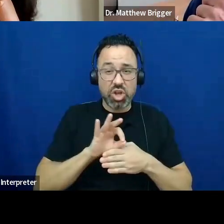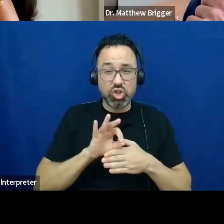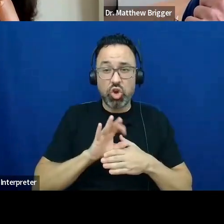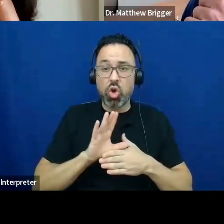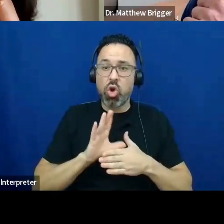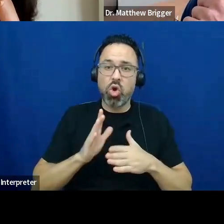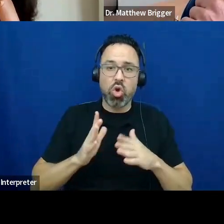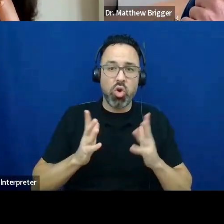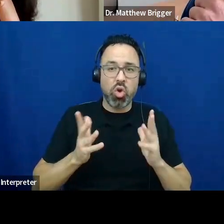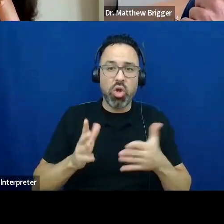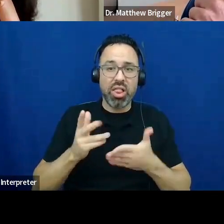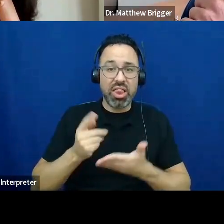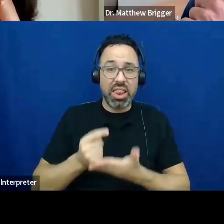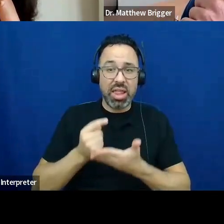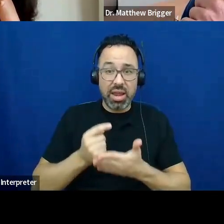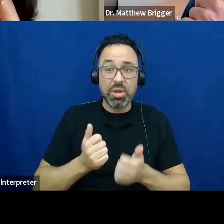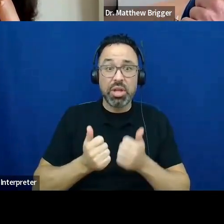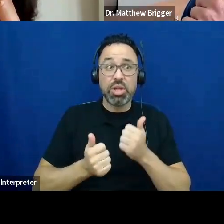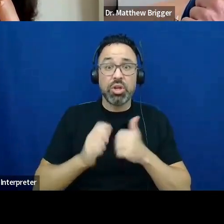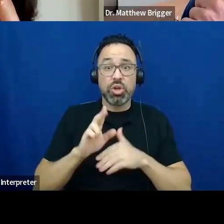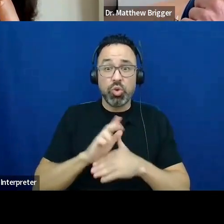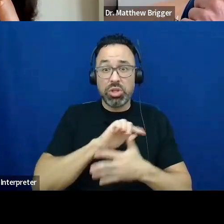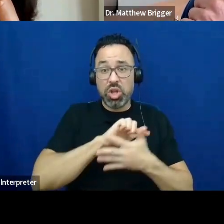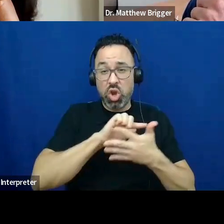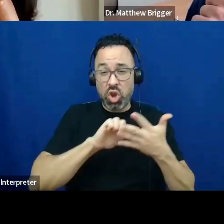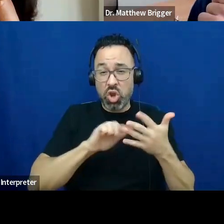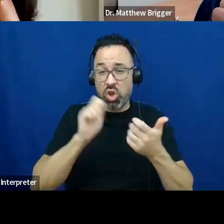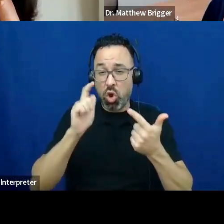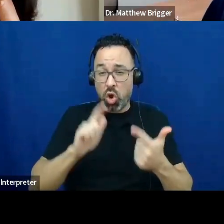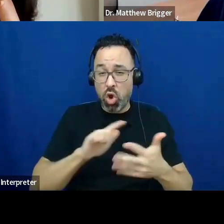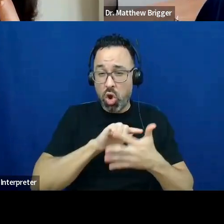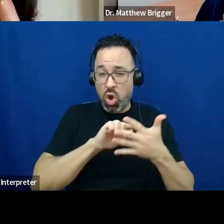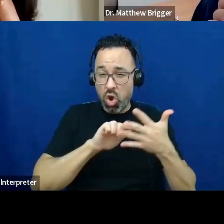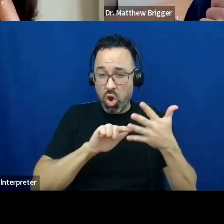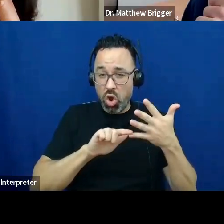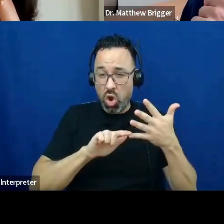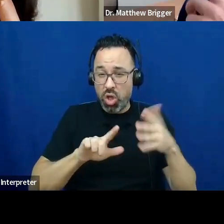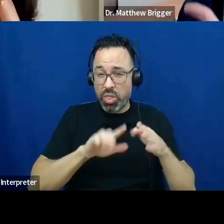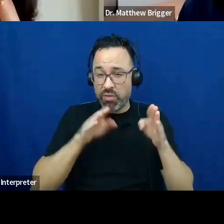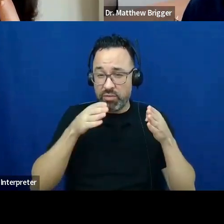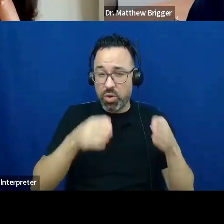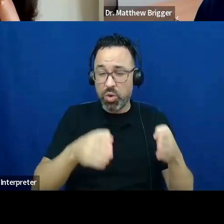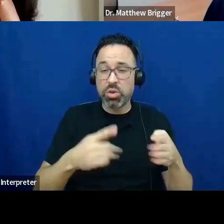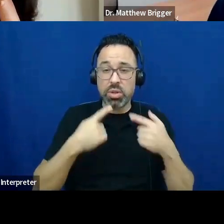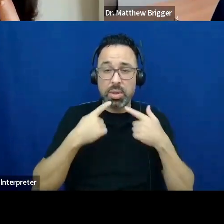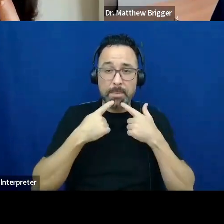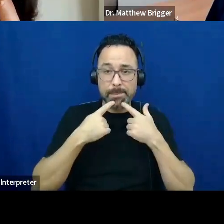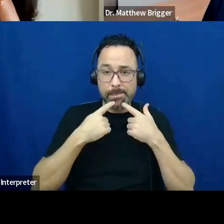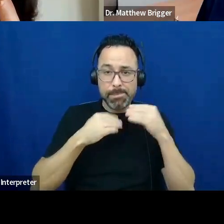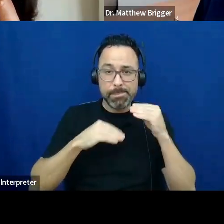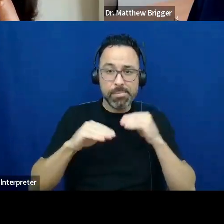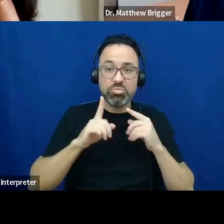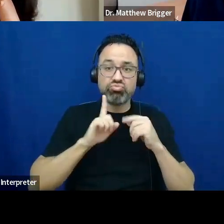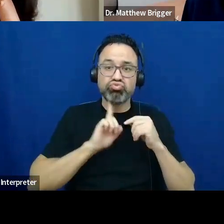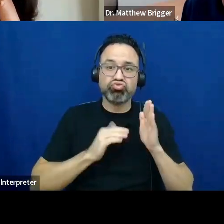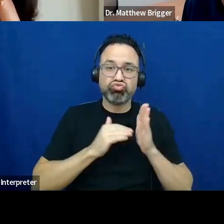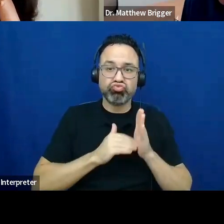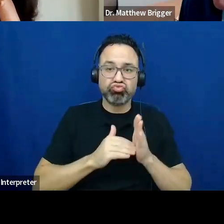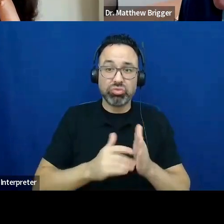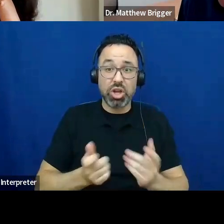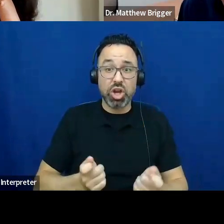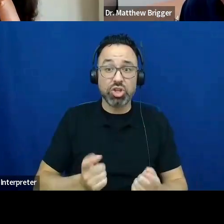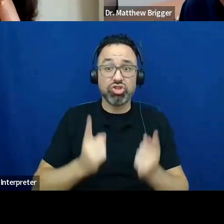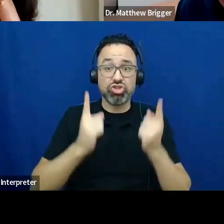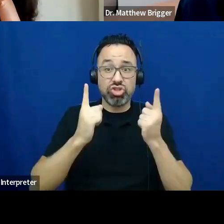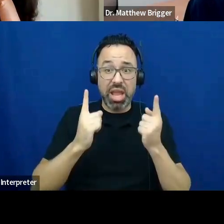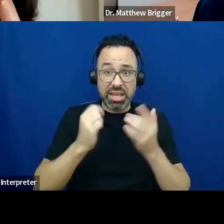therapy, using all of the strategies and focusing on that from oral movement, frequency of swallowing, understanding the